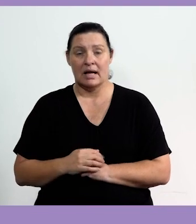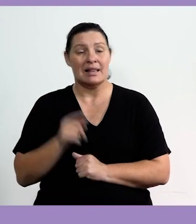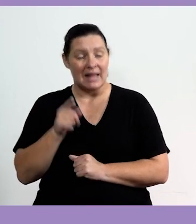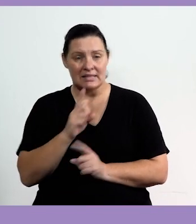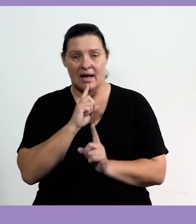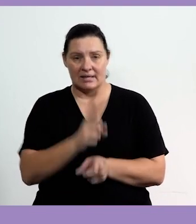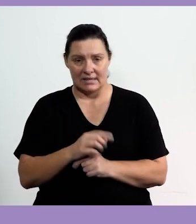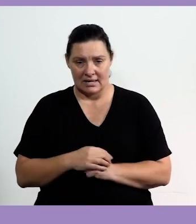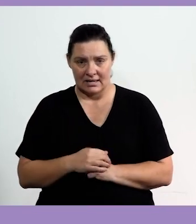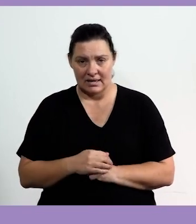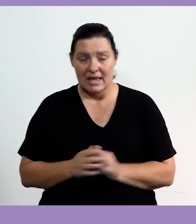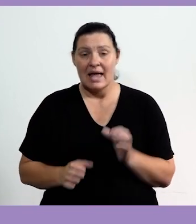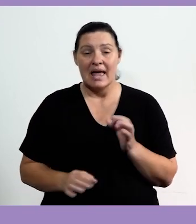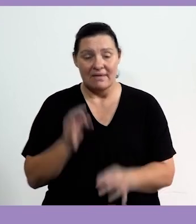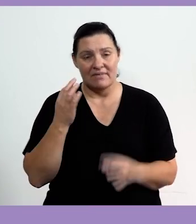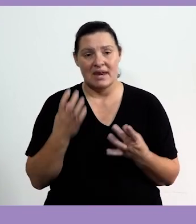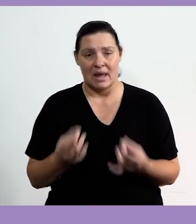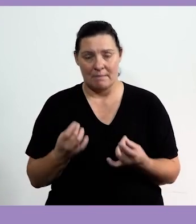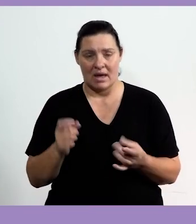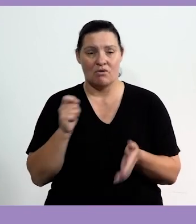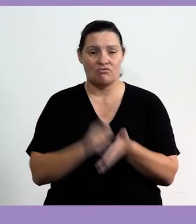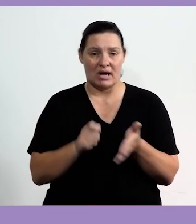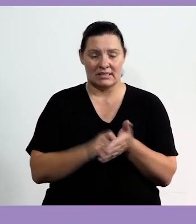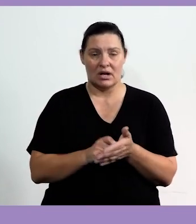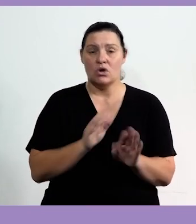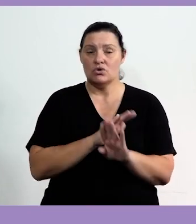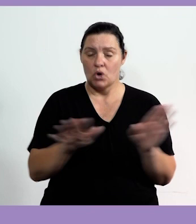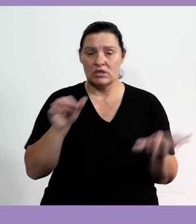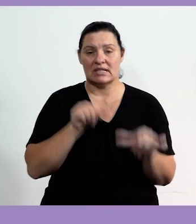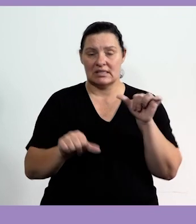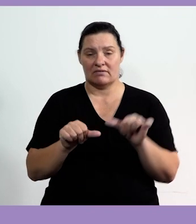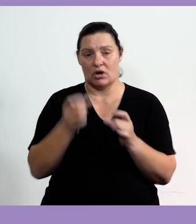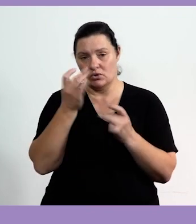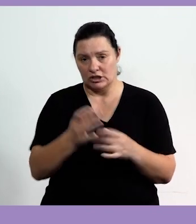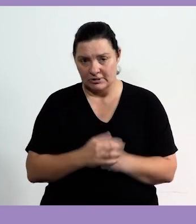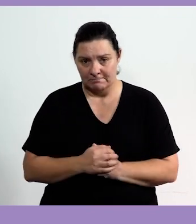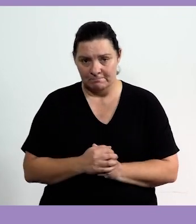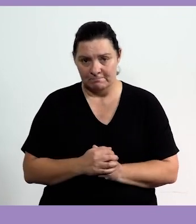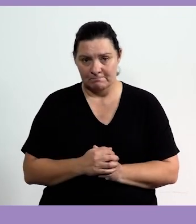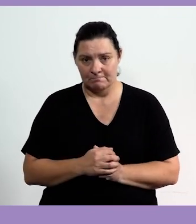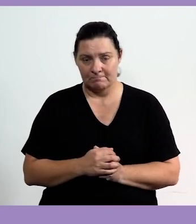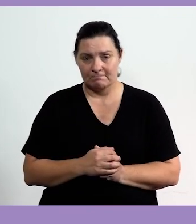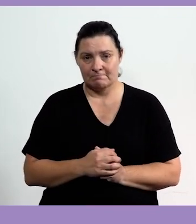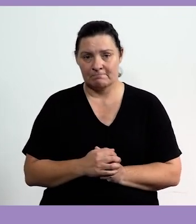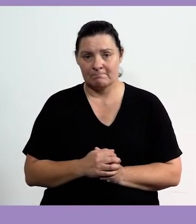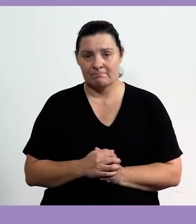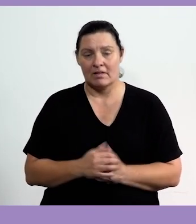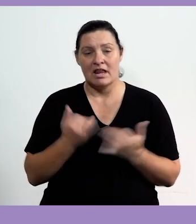0,0201. And that is our answer if our number is written in non-scientific notation.